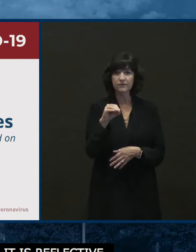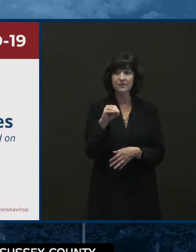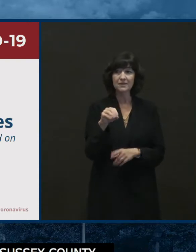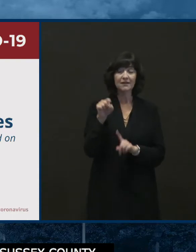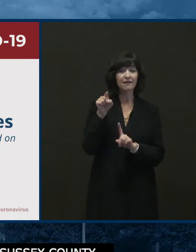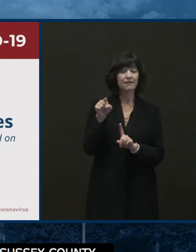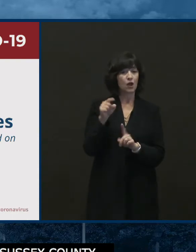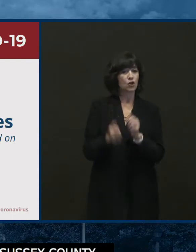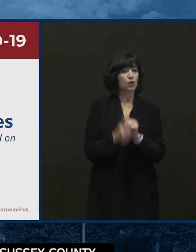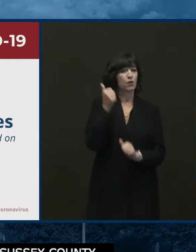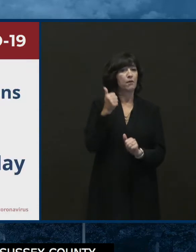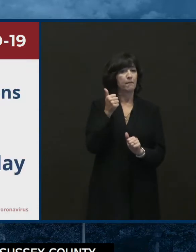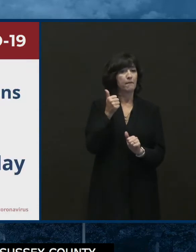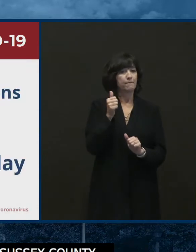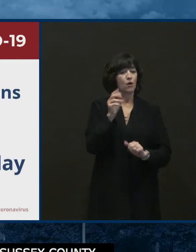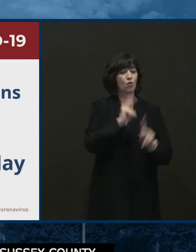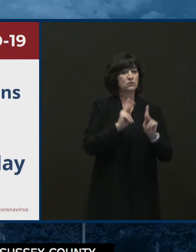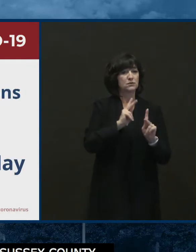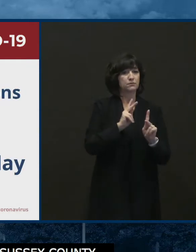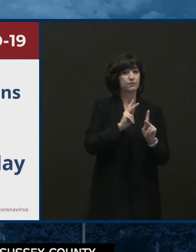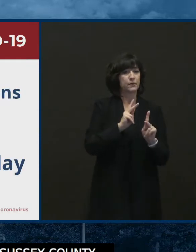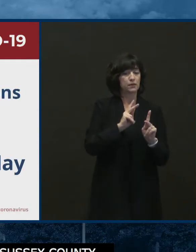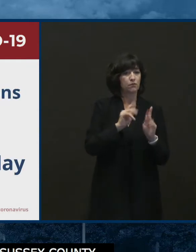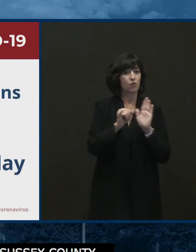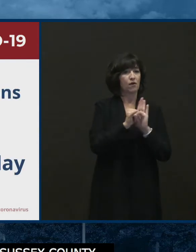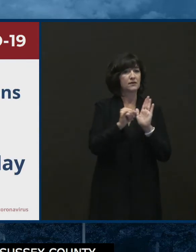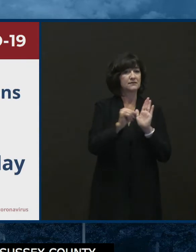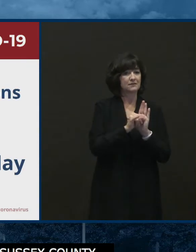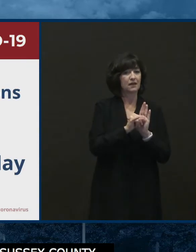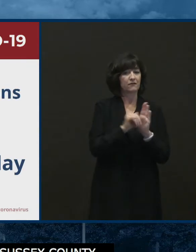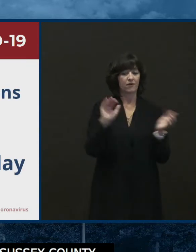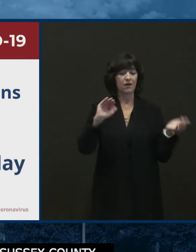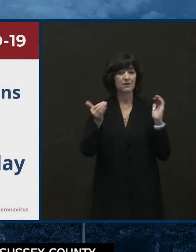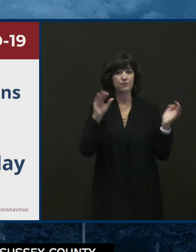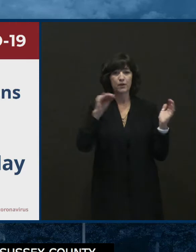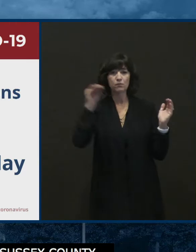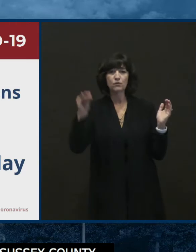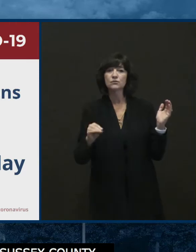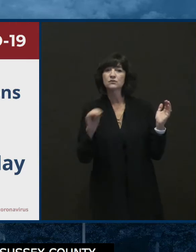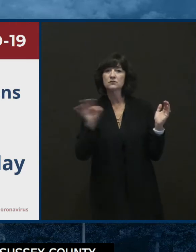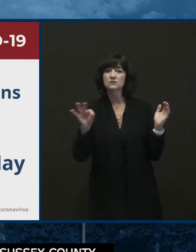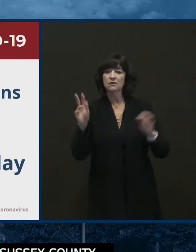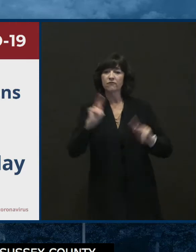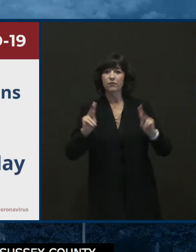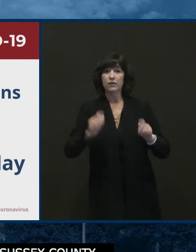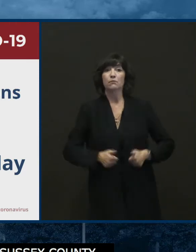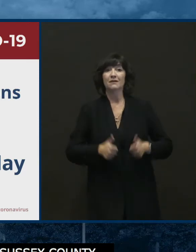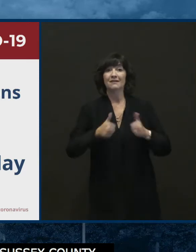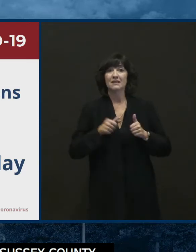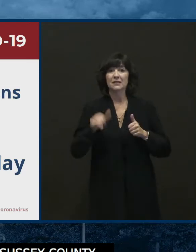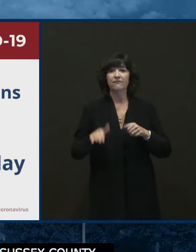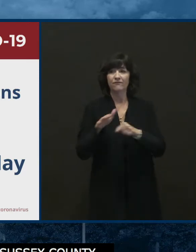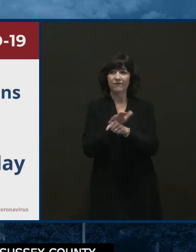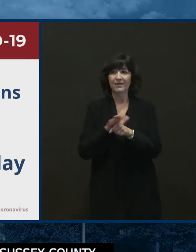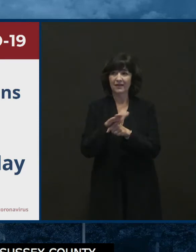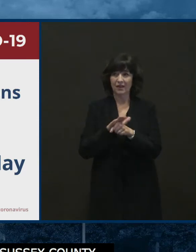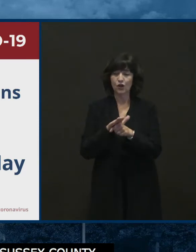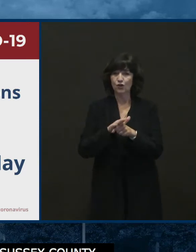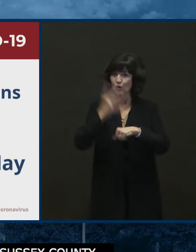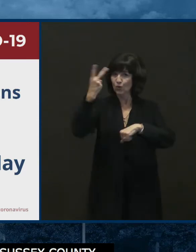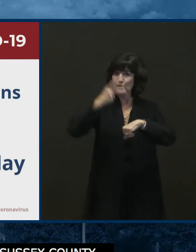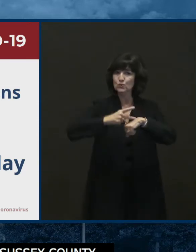per 100,000 in the population there. A lot of that reflective of the two surges that we've had in our state, one in